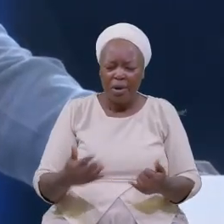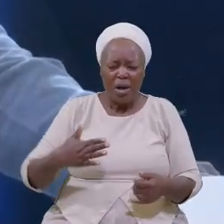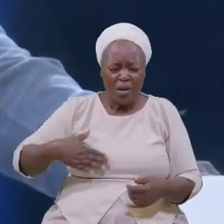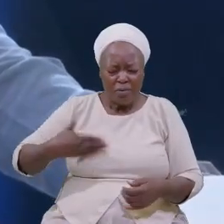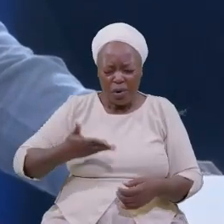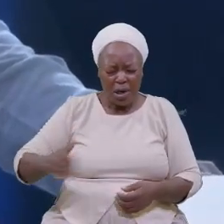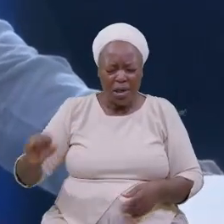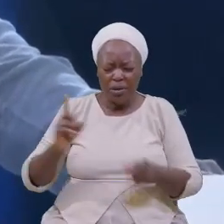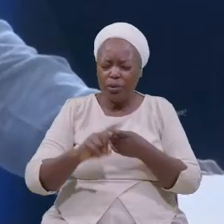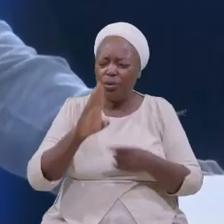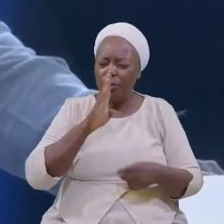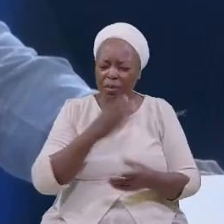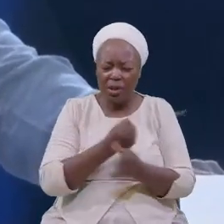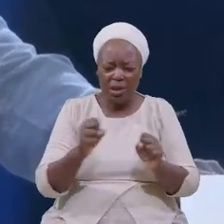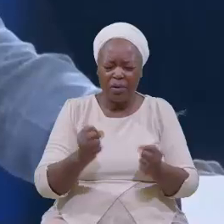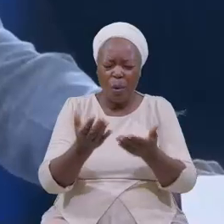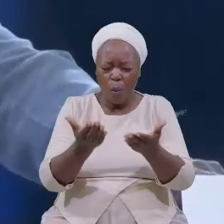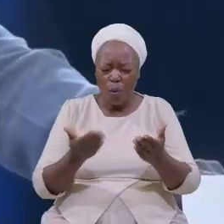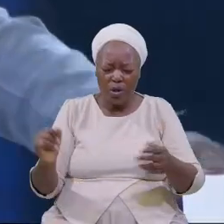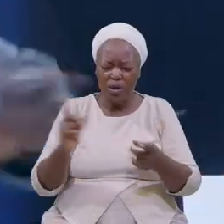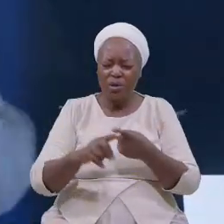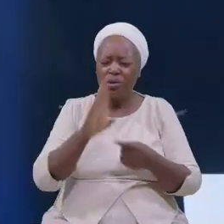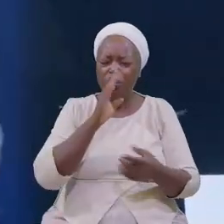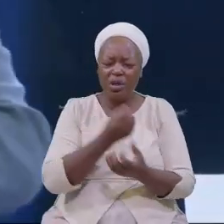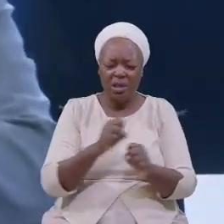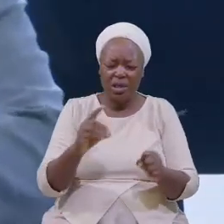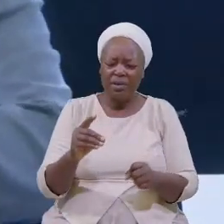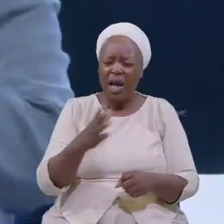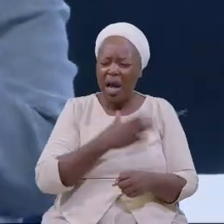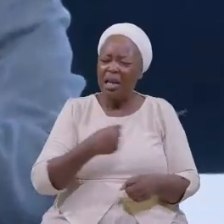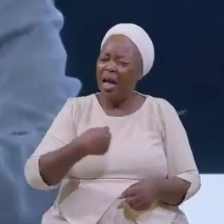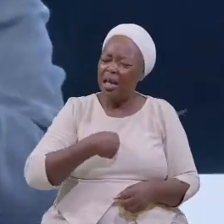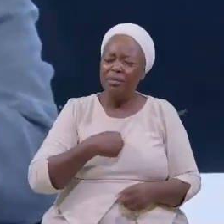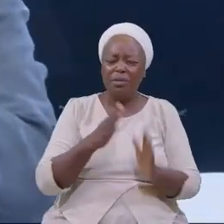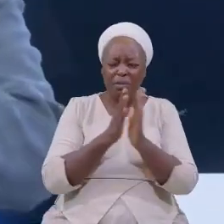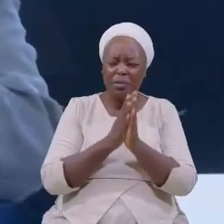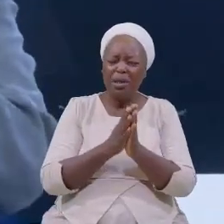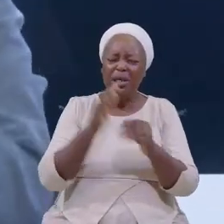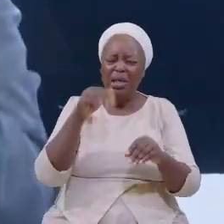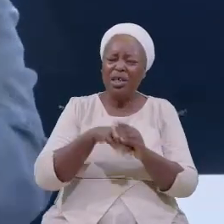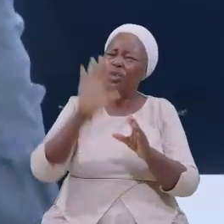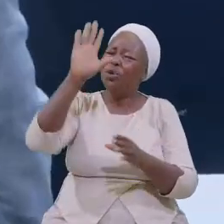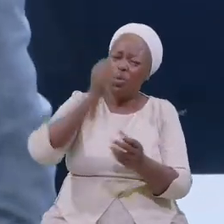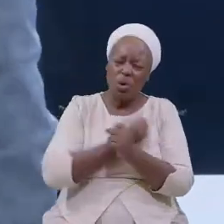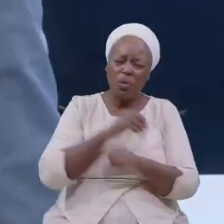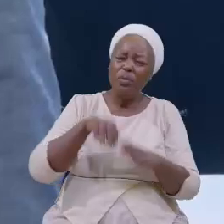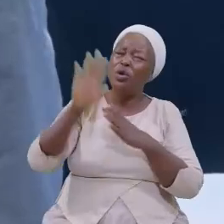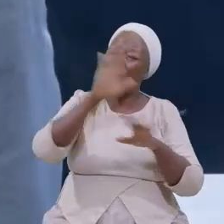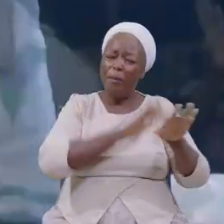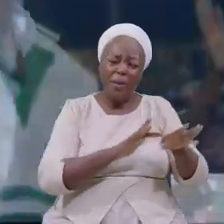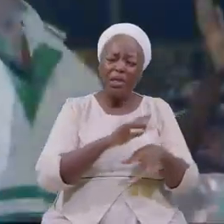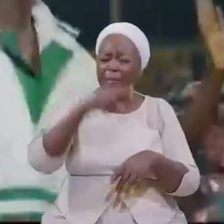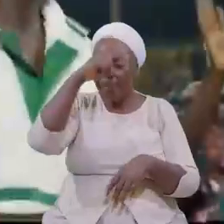saved, wanting to be saved. And I pray in your love, in your mercy, because